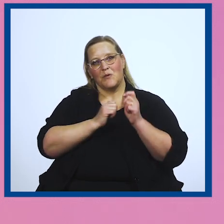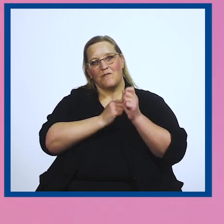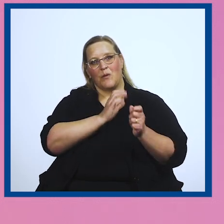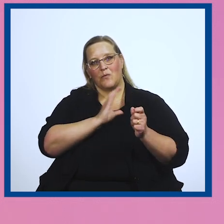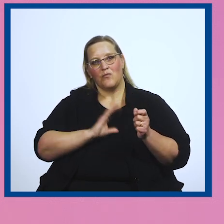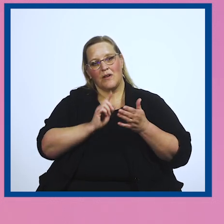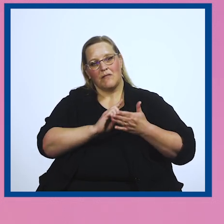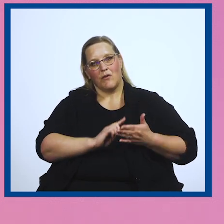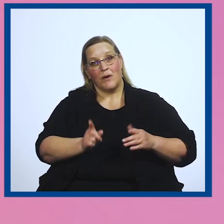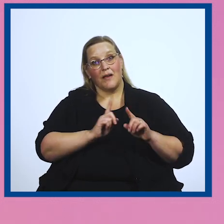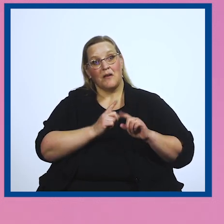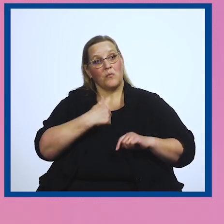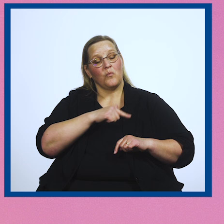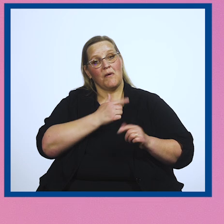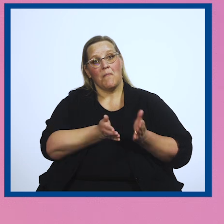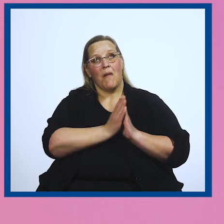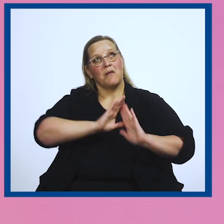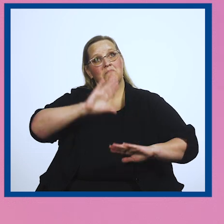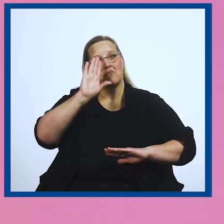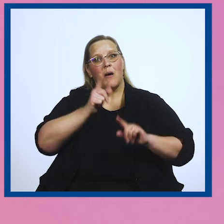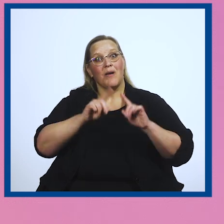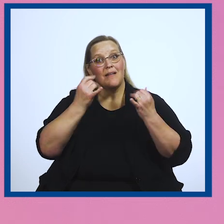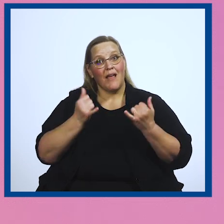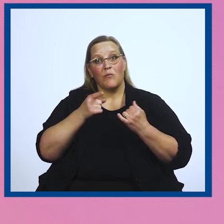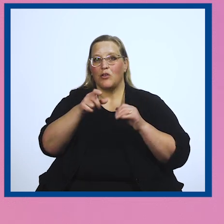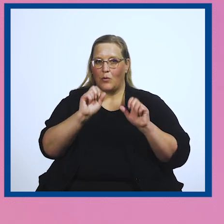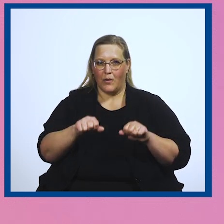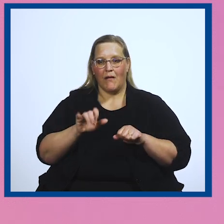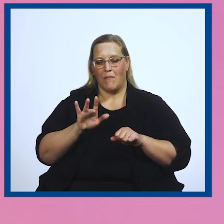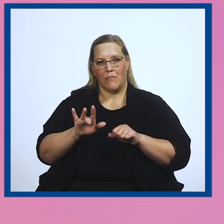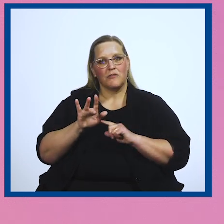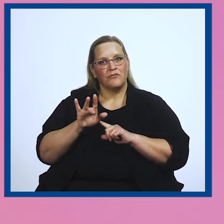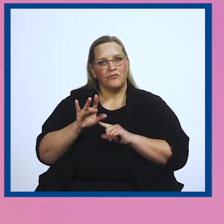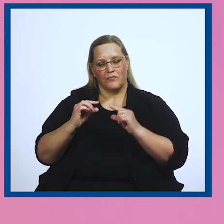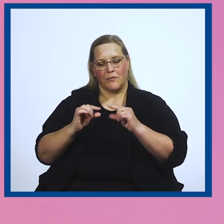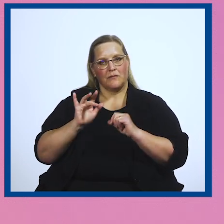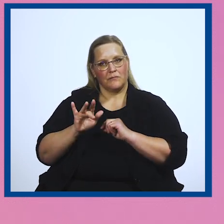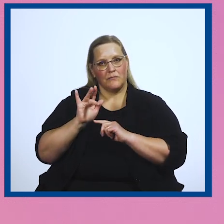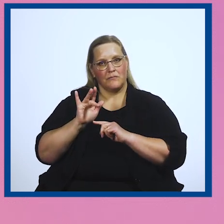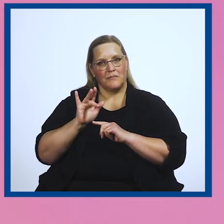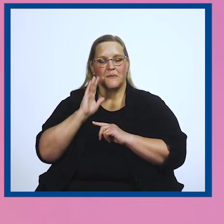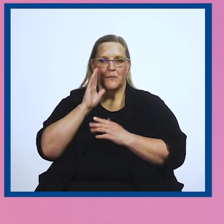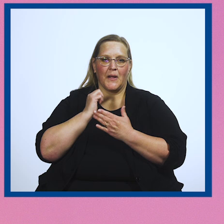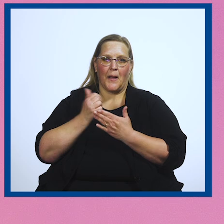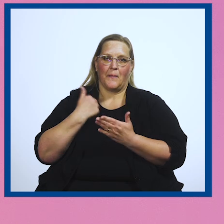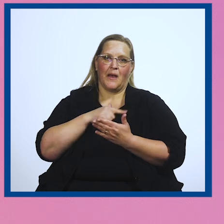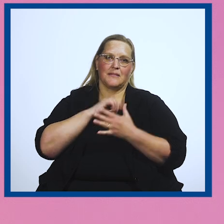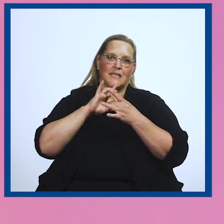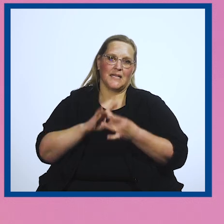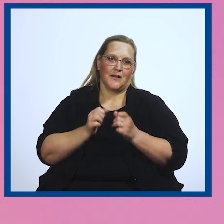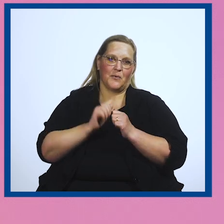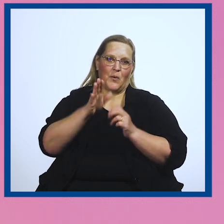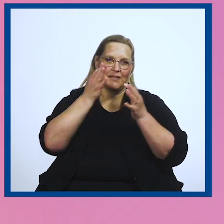raise their hands when they do. Now, you can actually push the I Raise My Hand button, and it'll help us connect to that decision